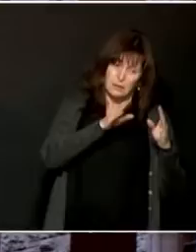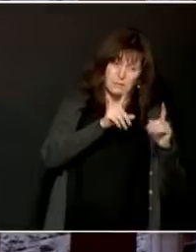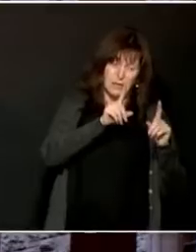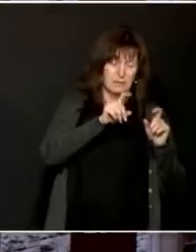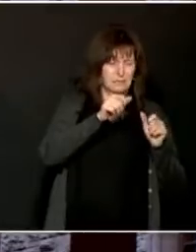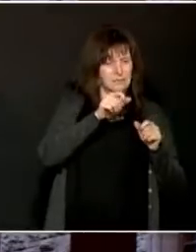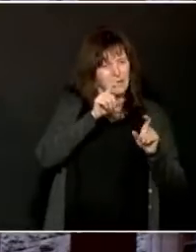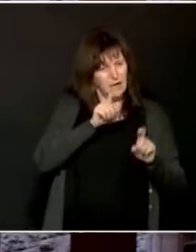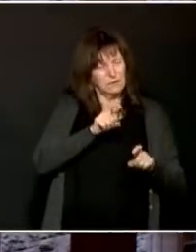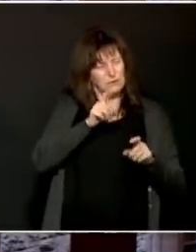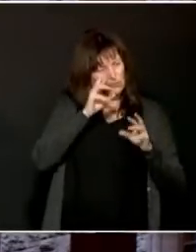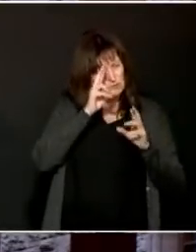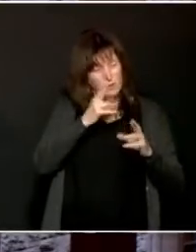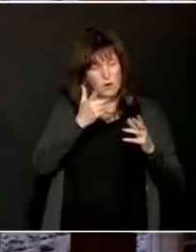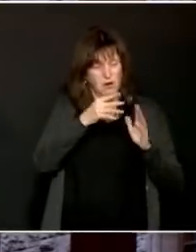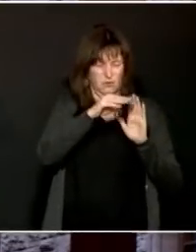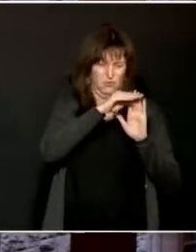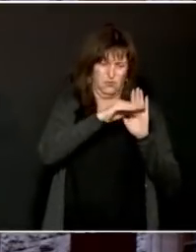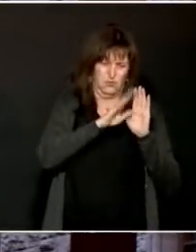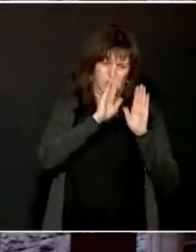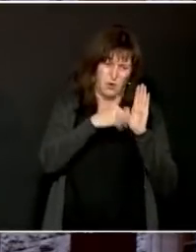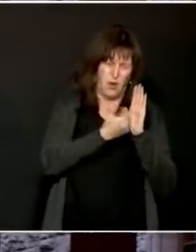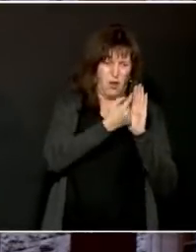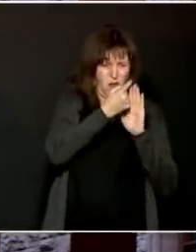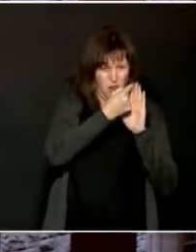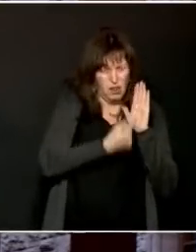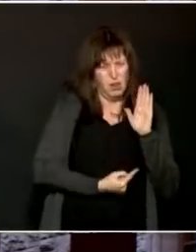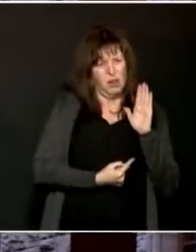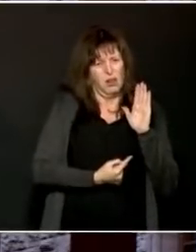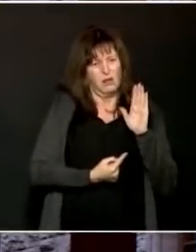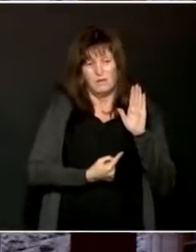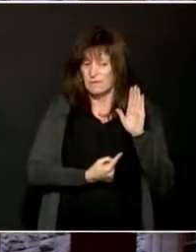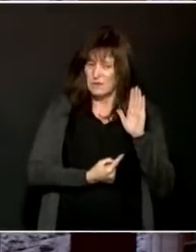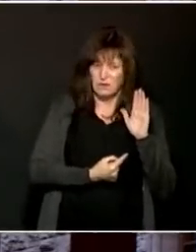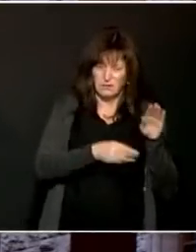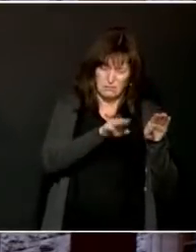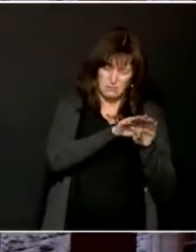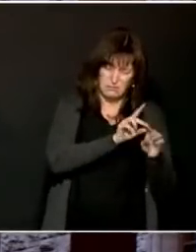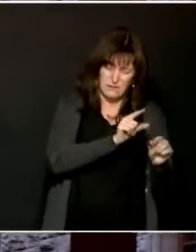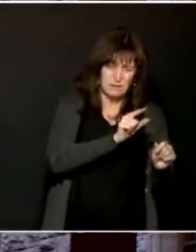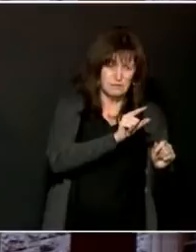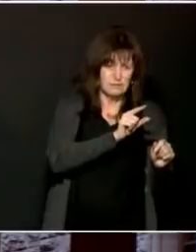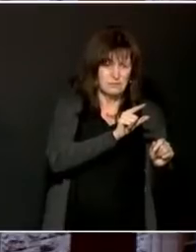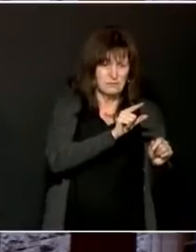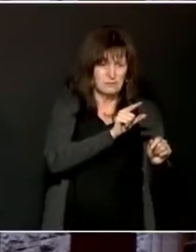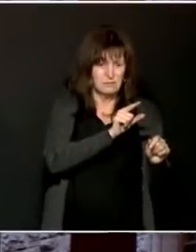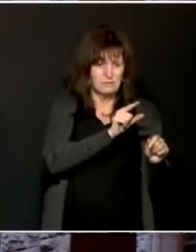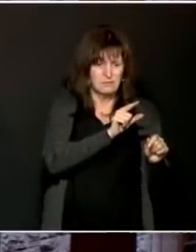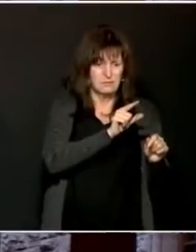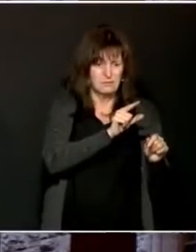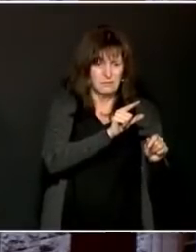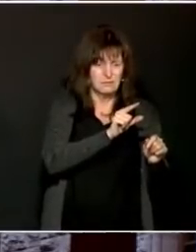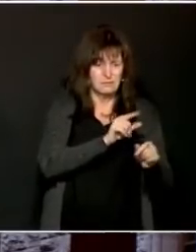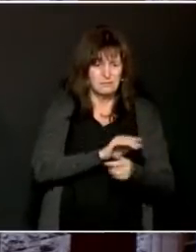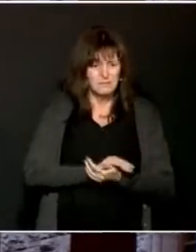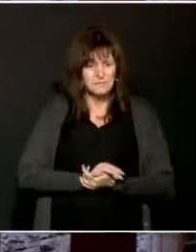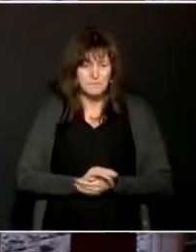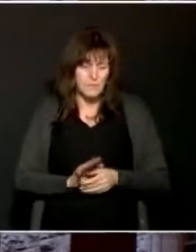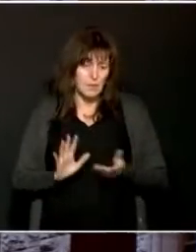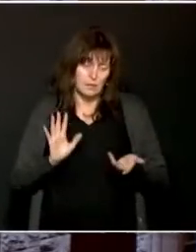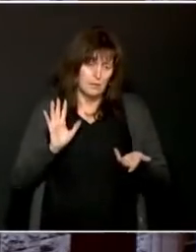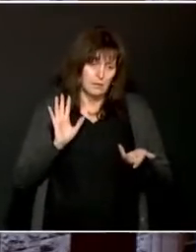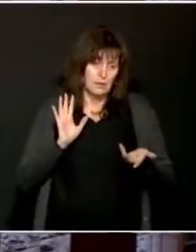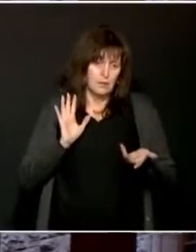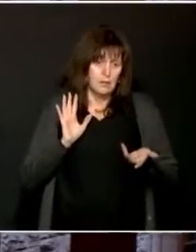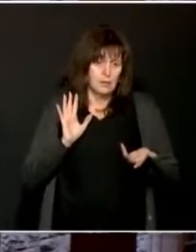regulations, or it can be lost again pretty quickly again. So it's in a way, an agreement, a contract with the public